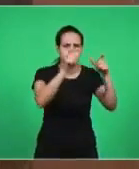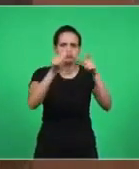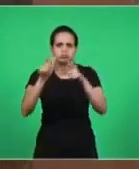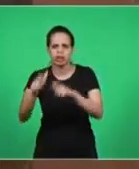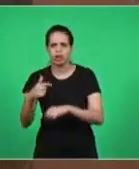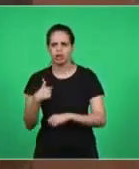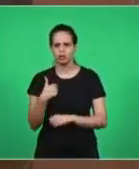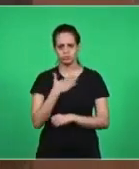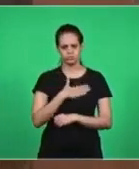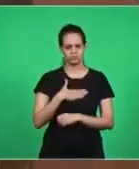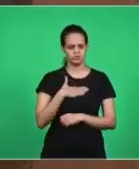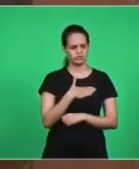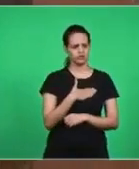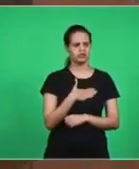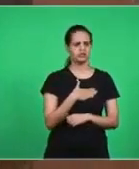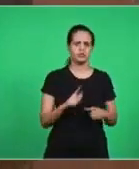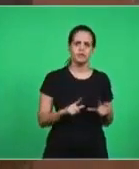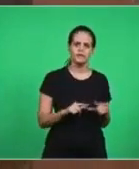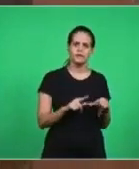Oh, I'd love to travel.